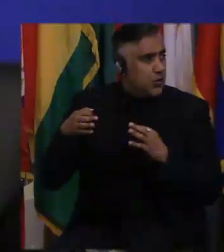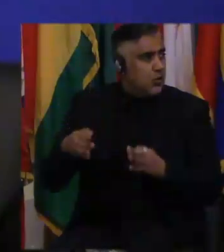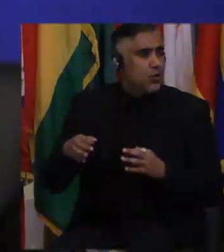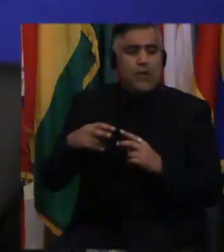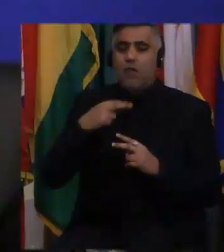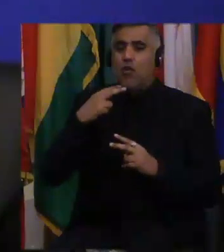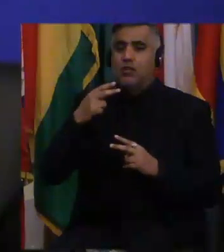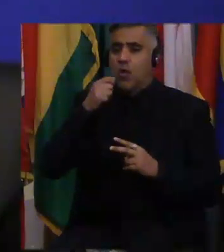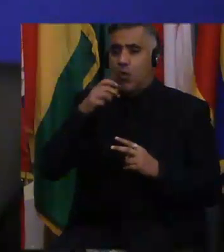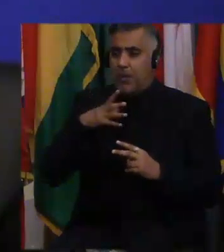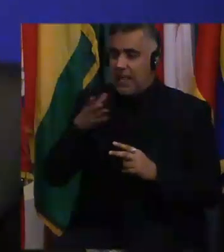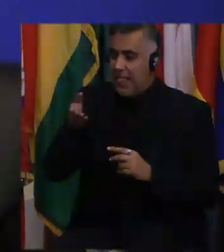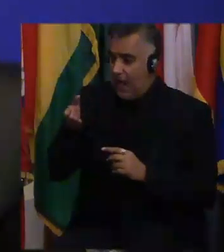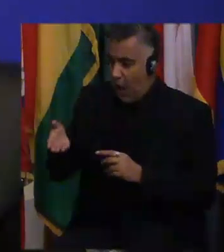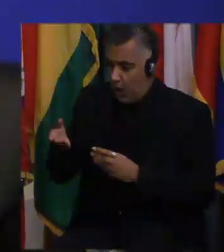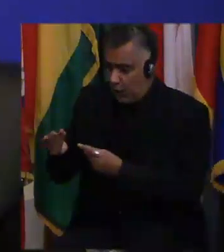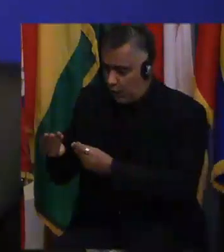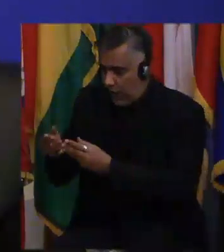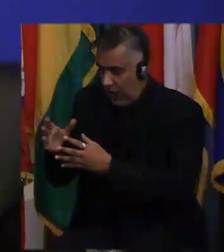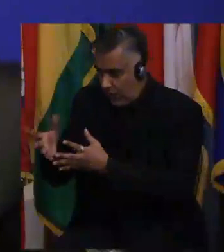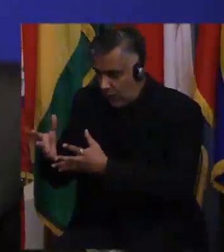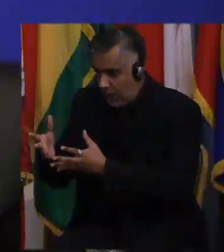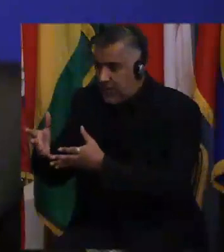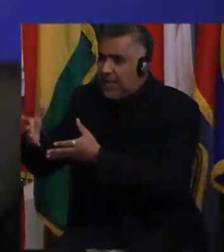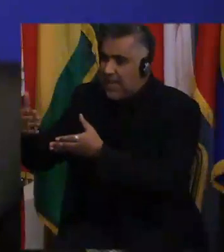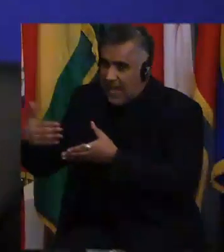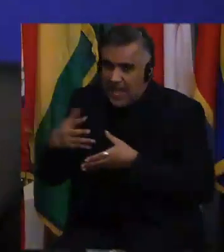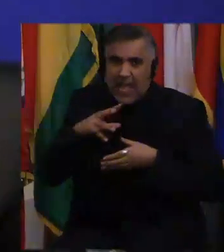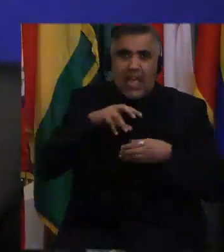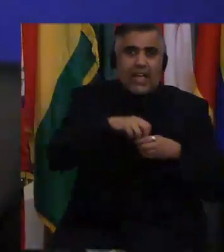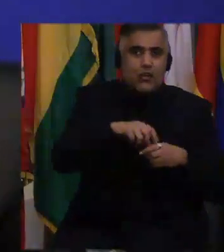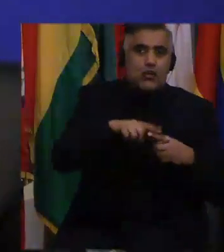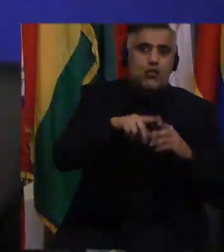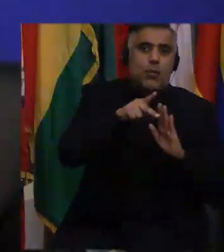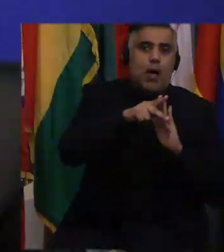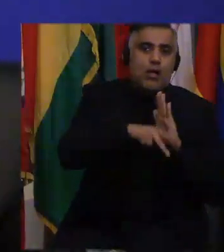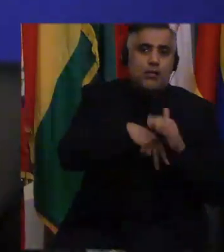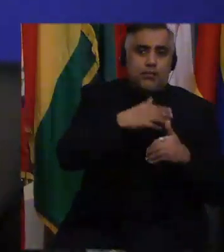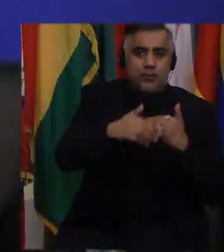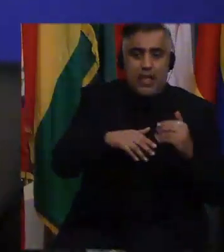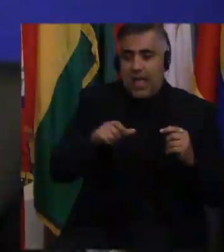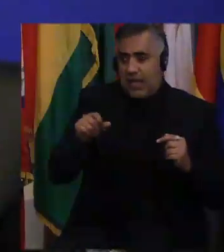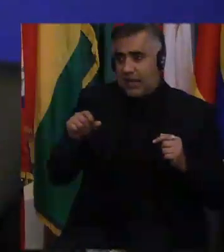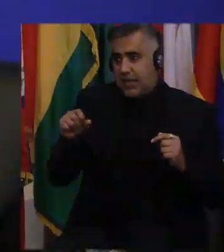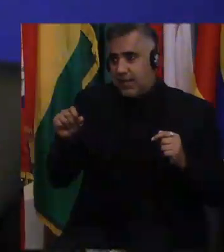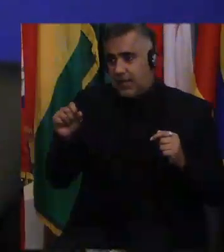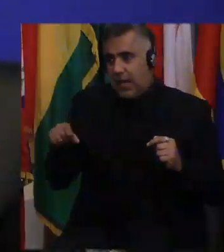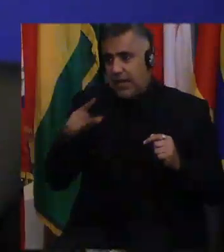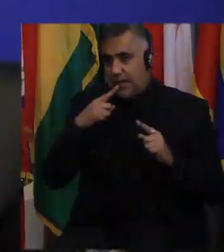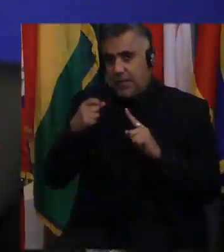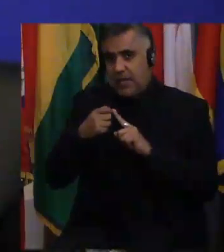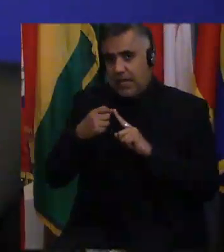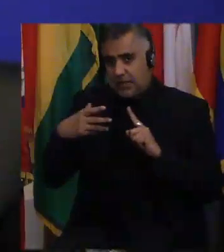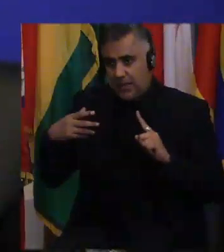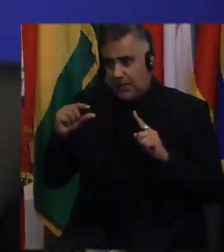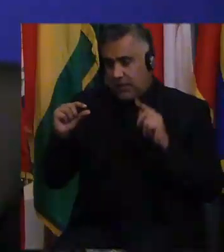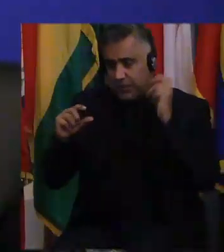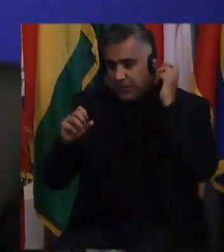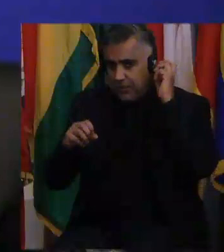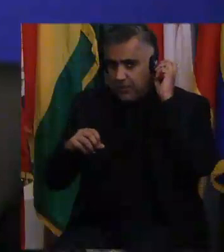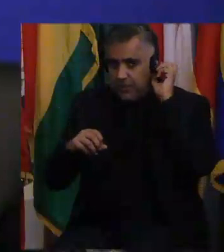that voices of women on the ground enter into the policy formulating process? And can MESICVI, I guess, expand on that a little